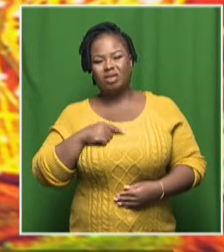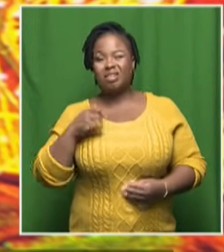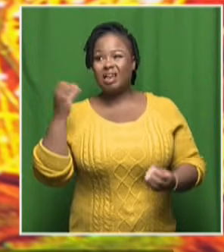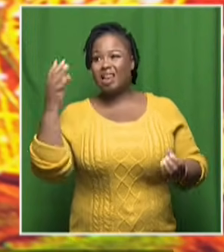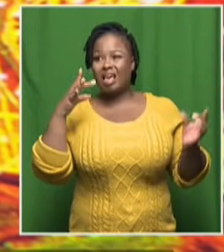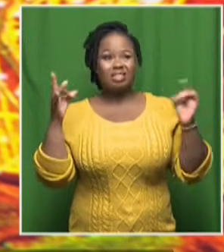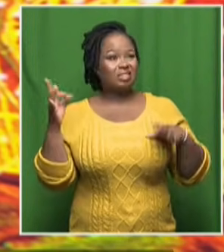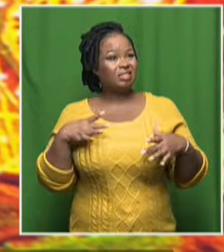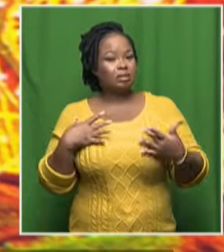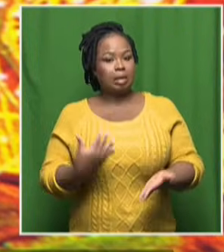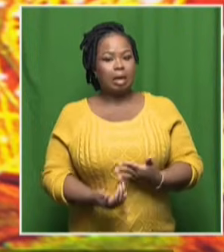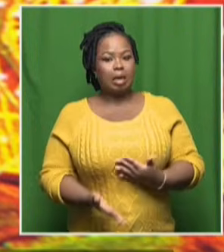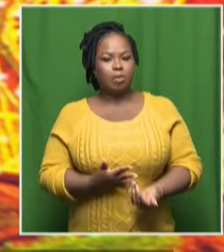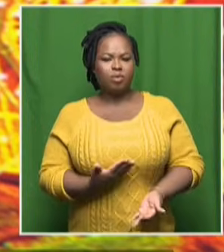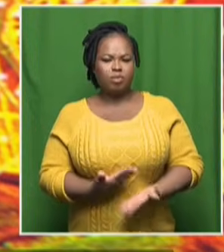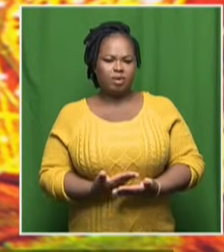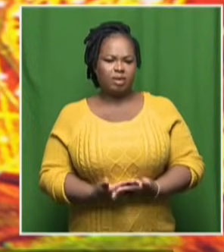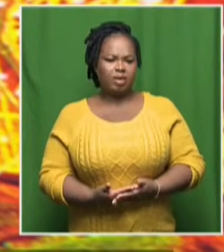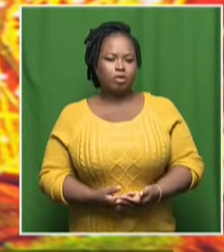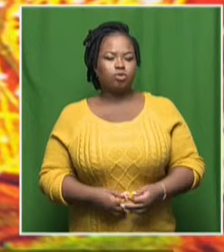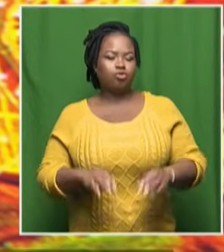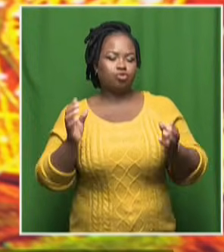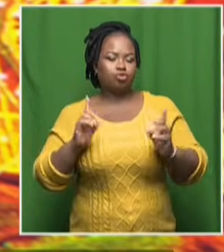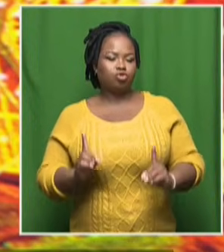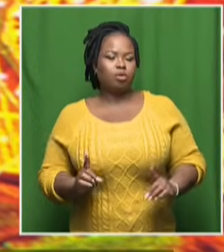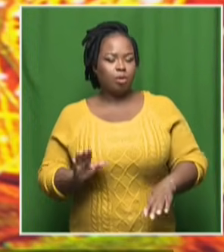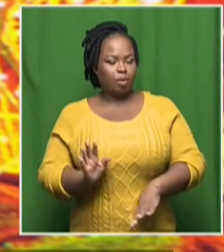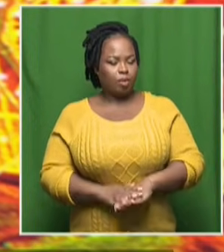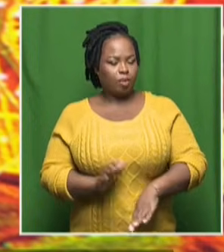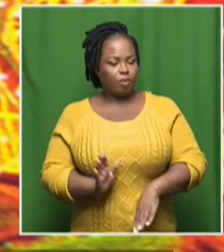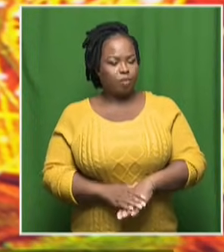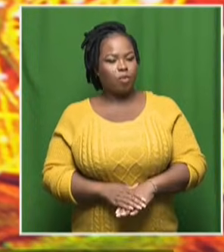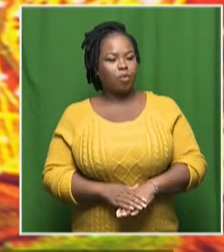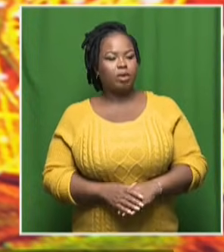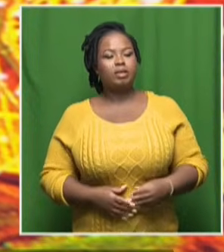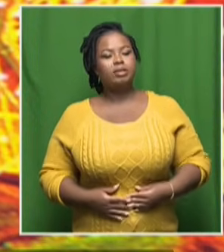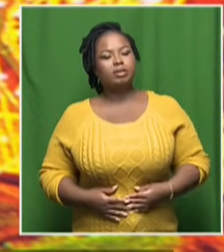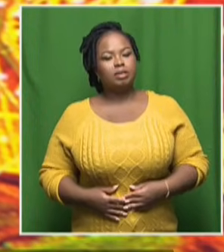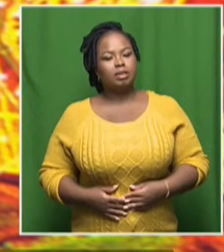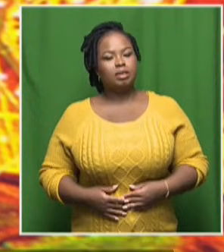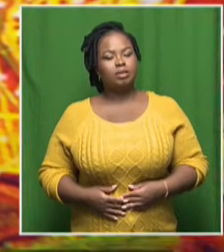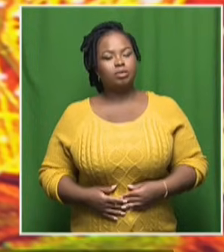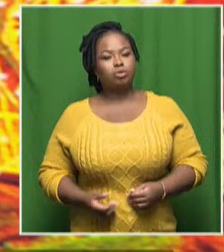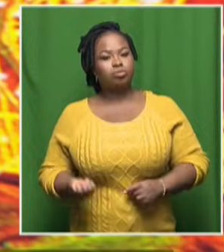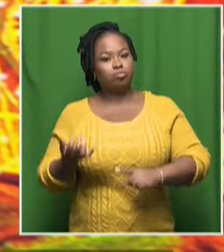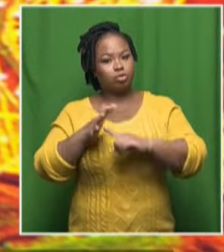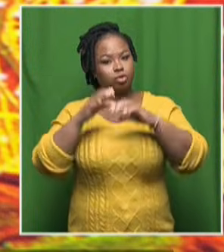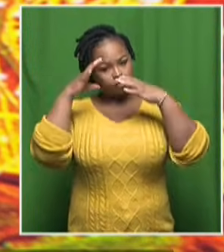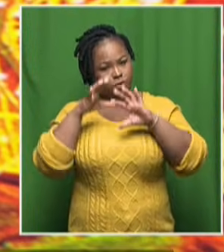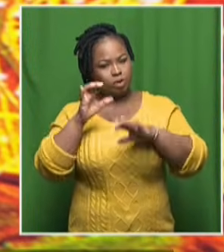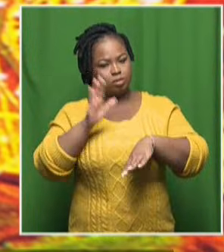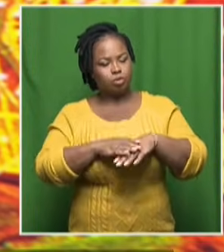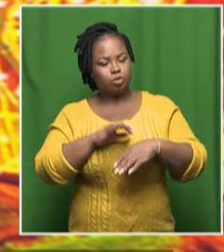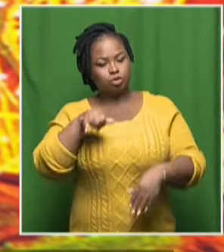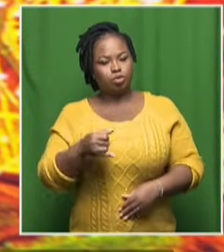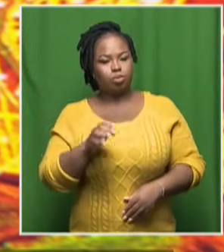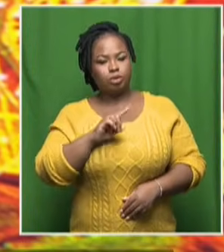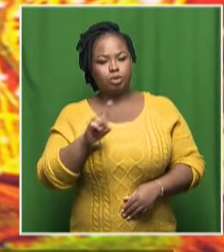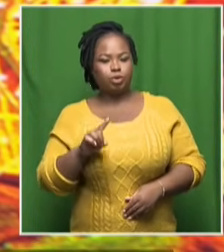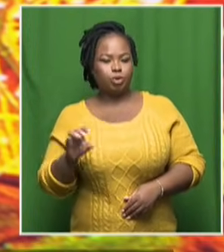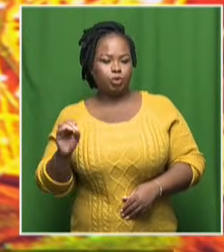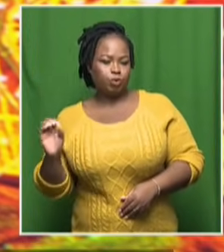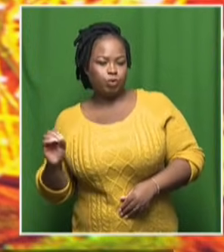lights anywhere, but to make it special and to also bring some spotlight to our own Joburg Zoo,